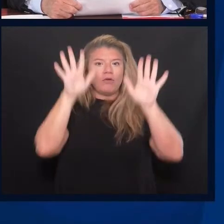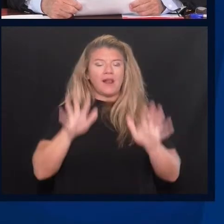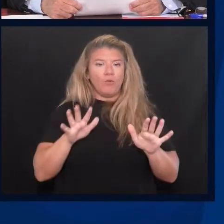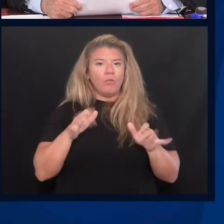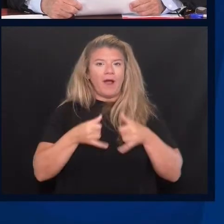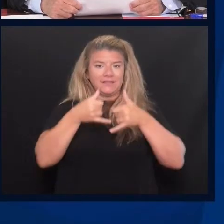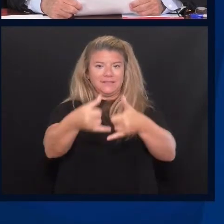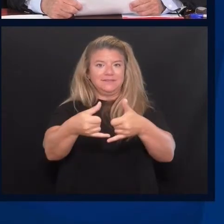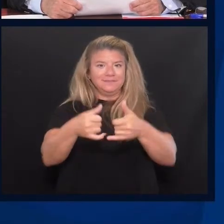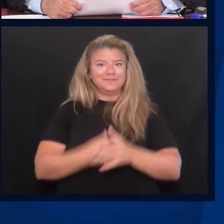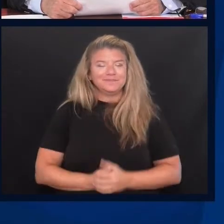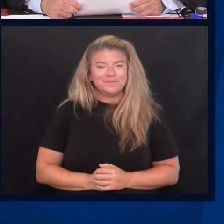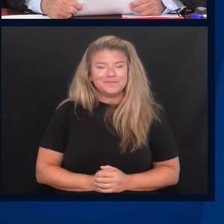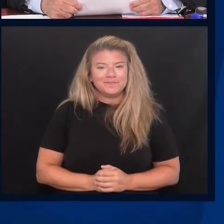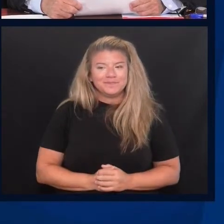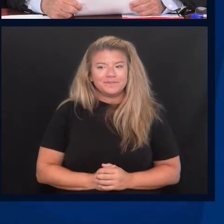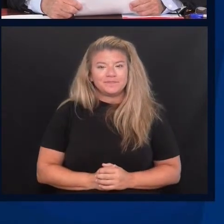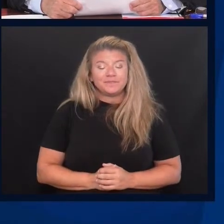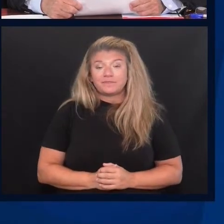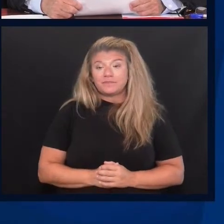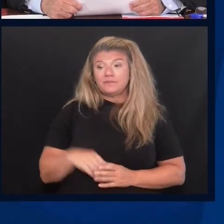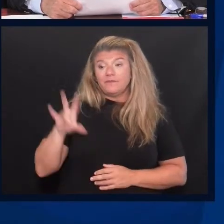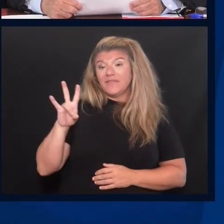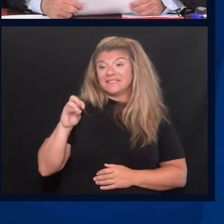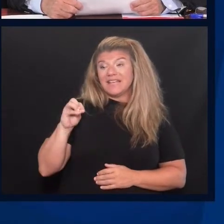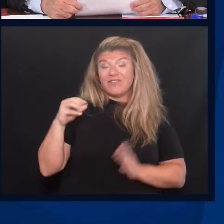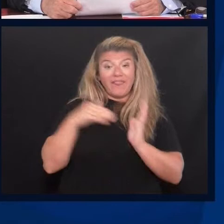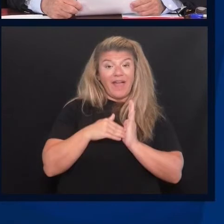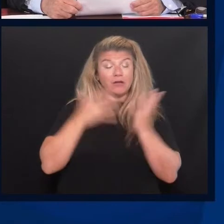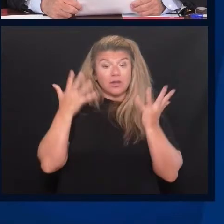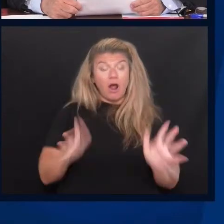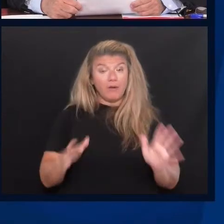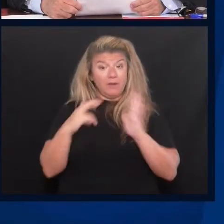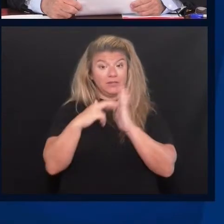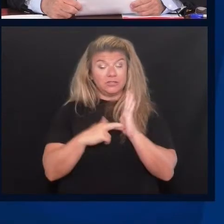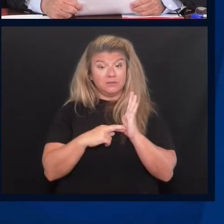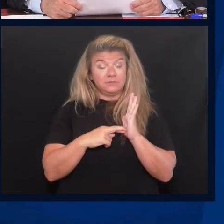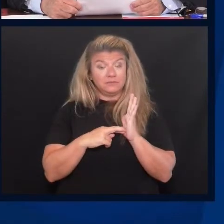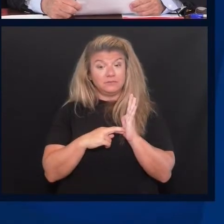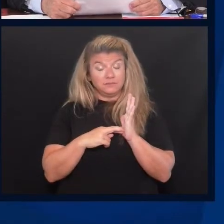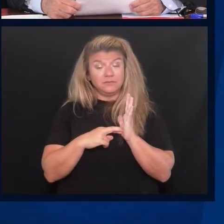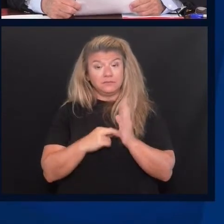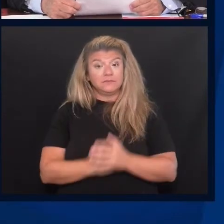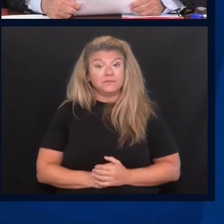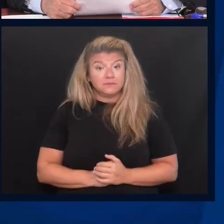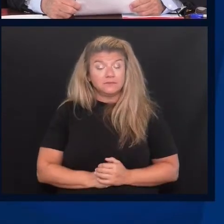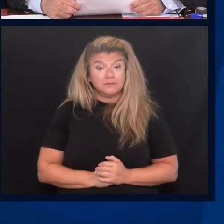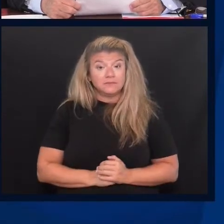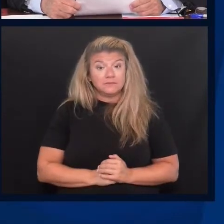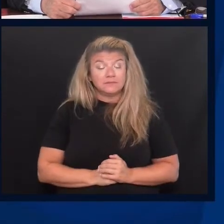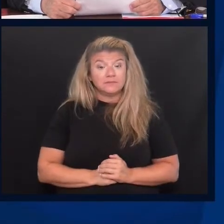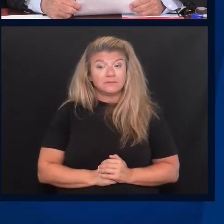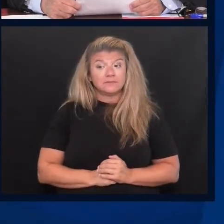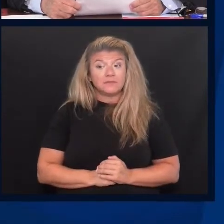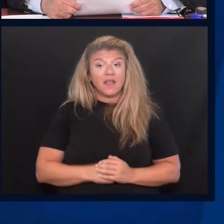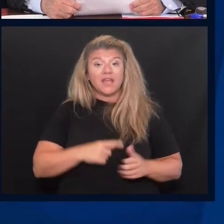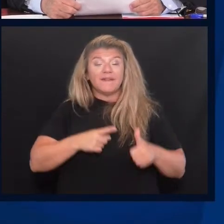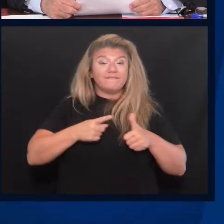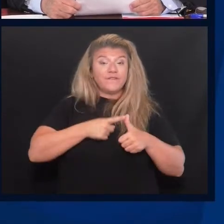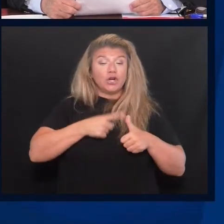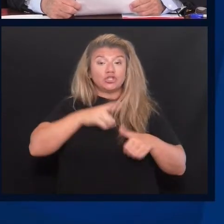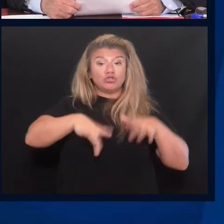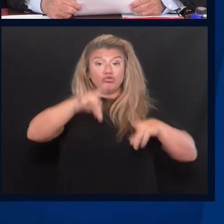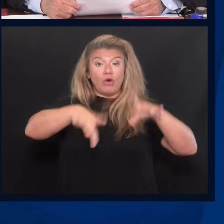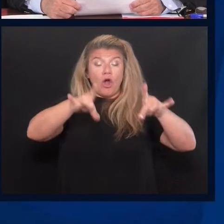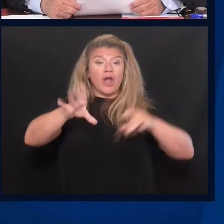prizes. Now, there's 70,000 of you that are registered right now, you know, and the first lottery